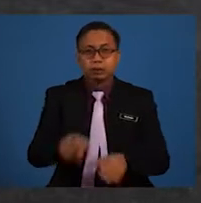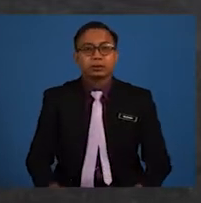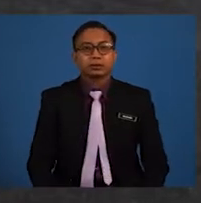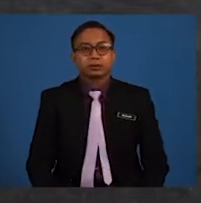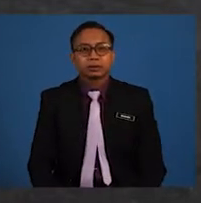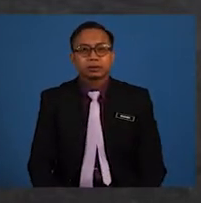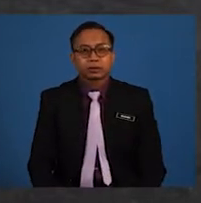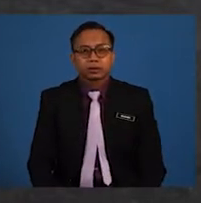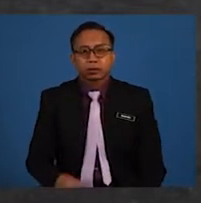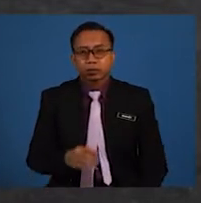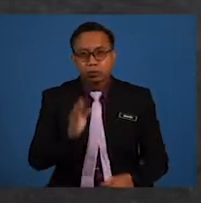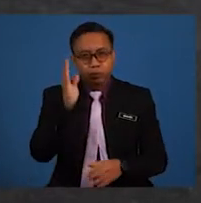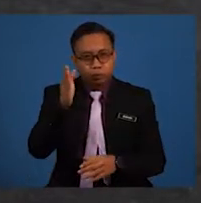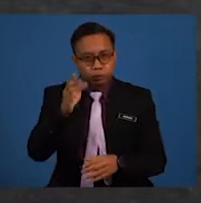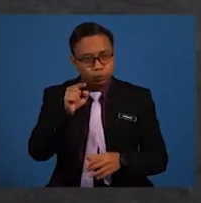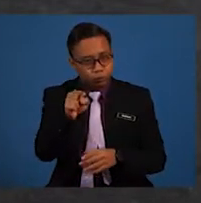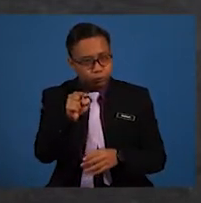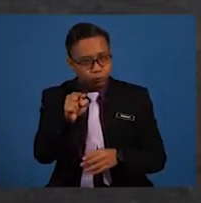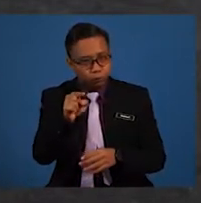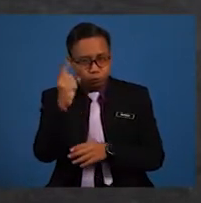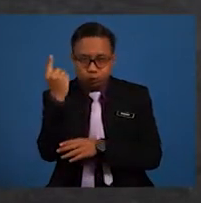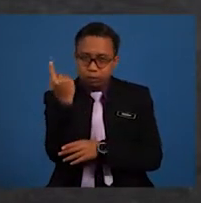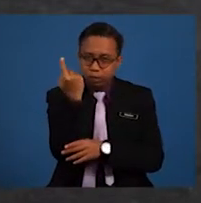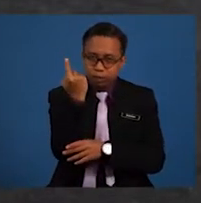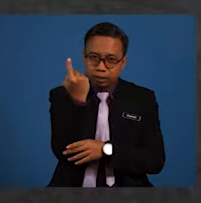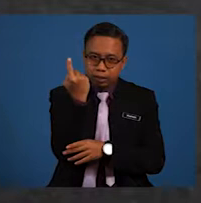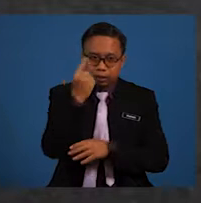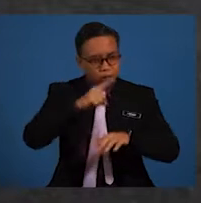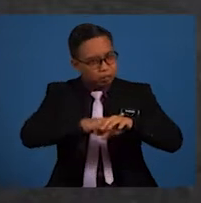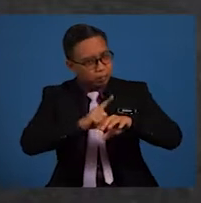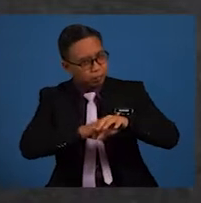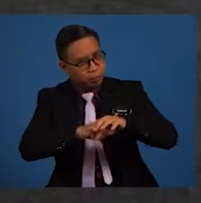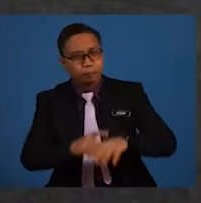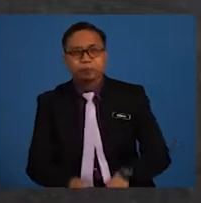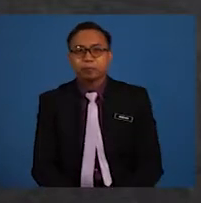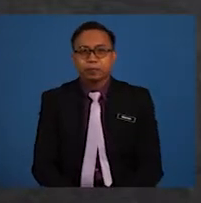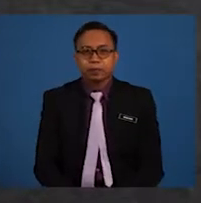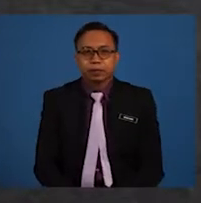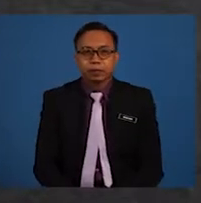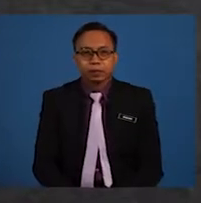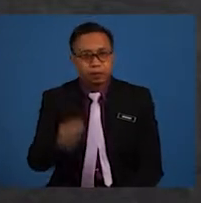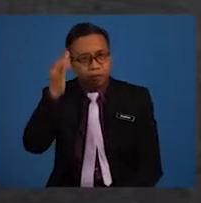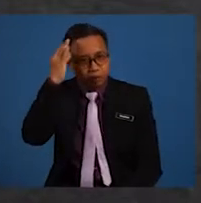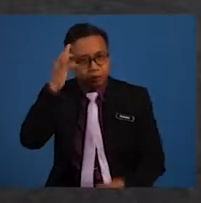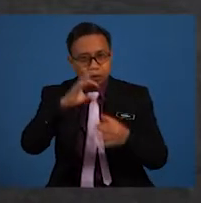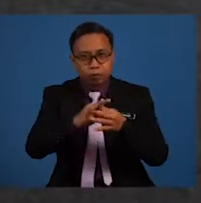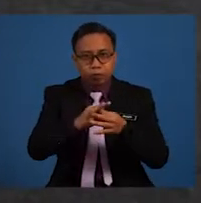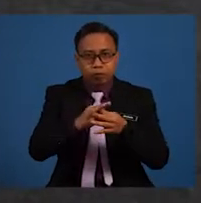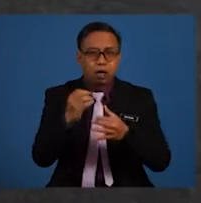Could you, if only for a moment, think of our